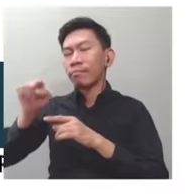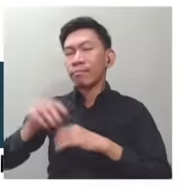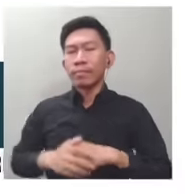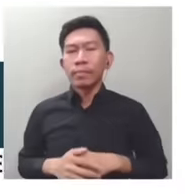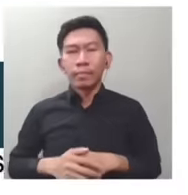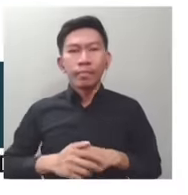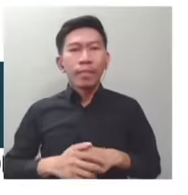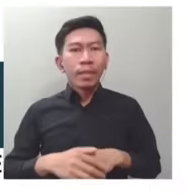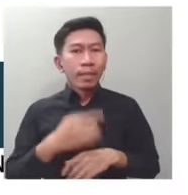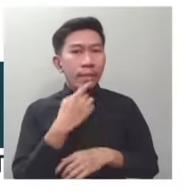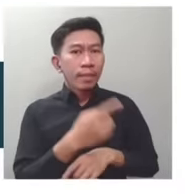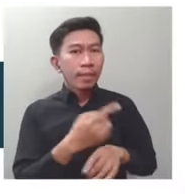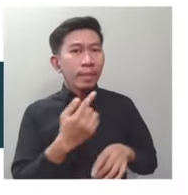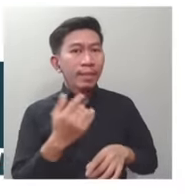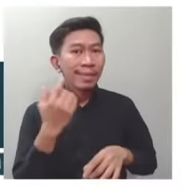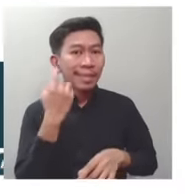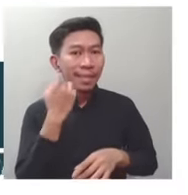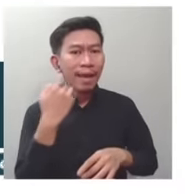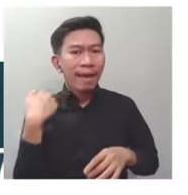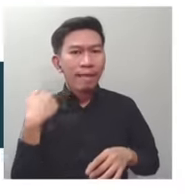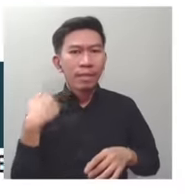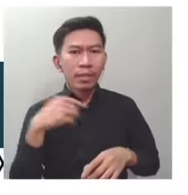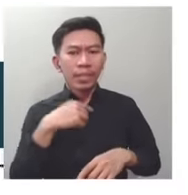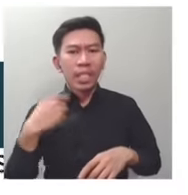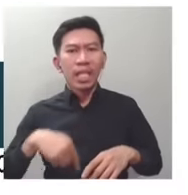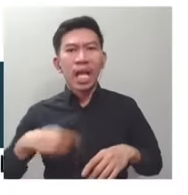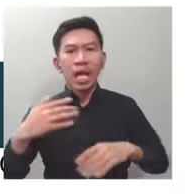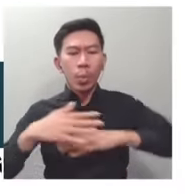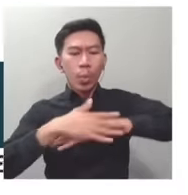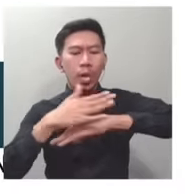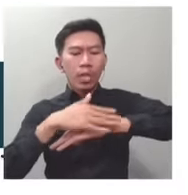were set up by China. Of course,